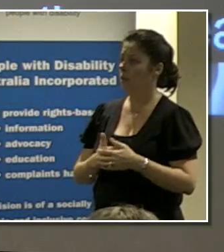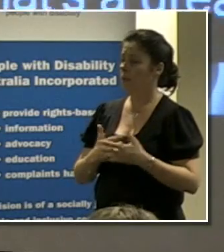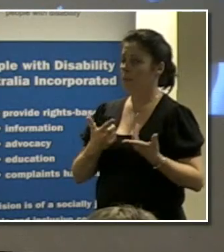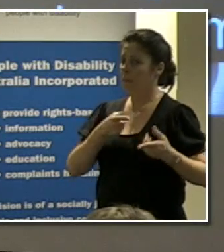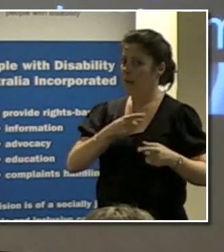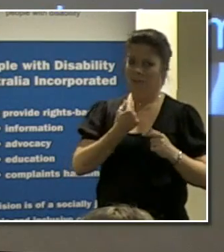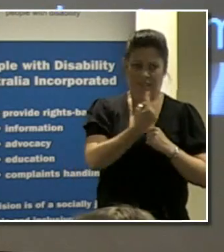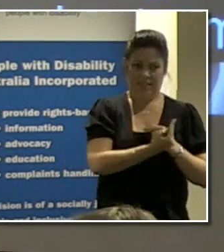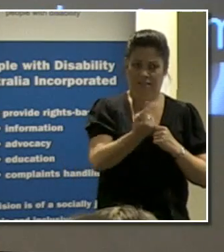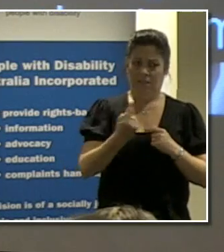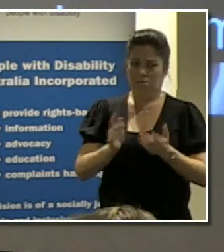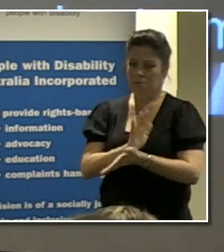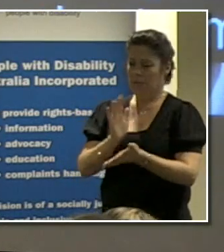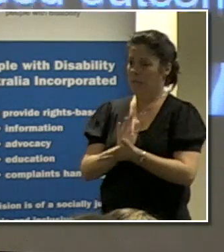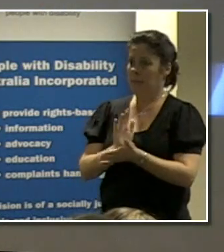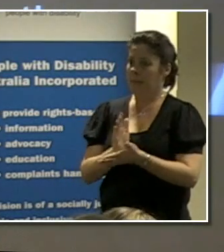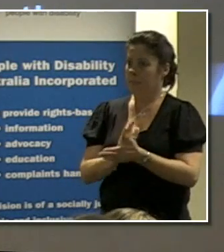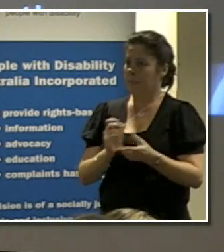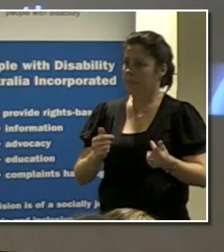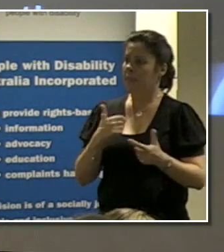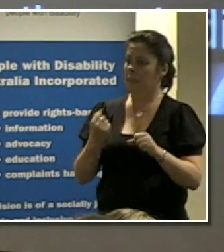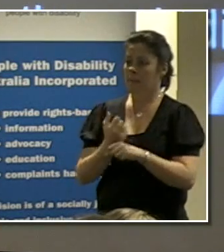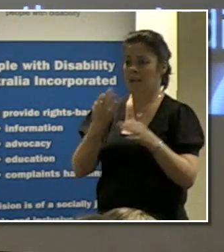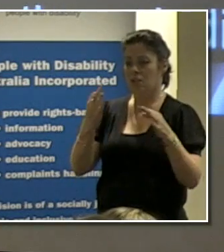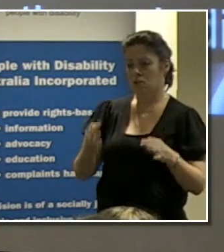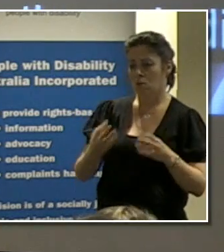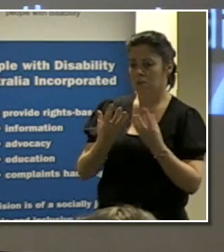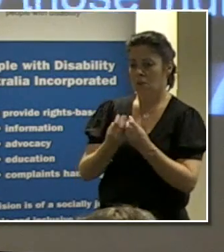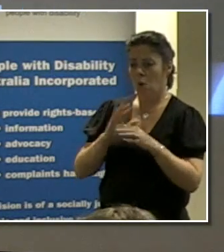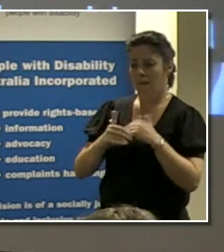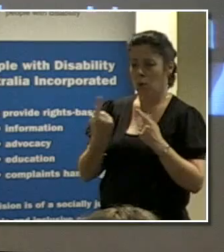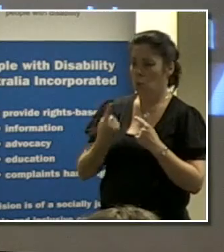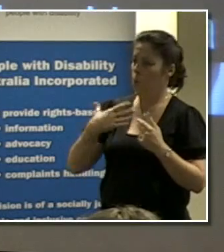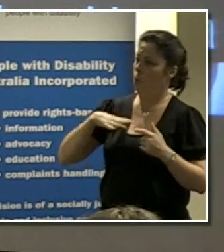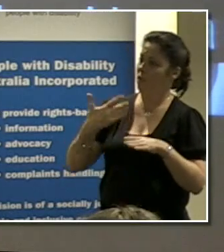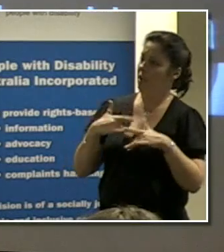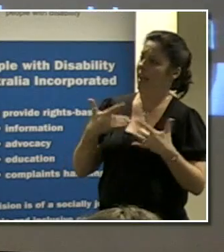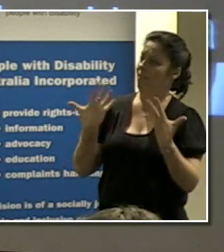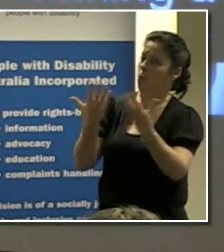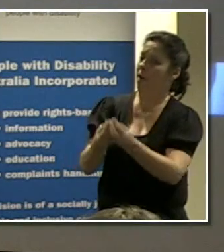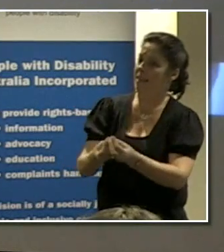It's been driven by those individuals. First of all, making a choice about who they want to live with, and secondly, what they could do